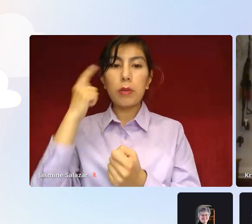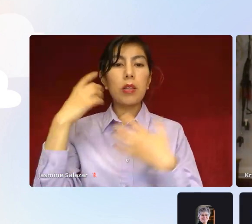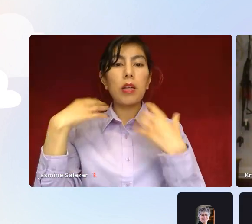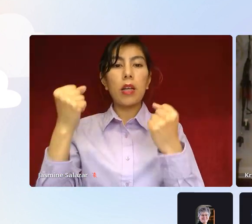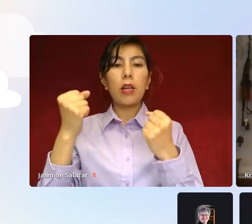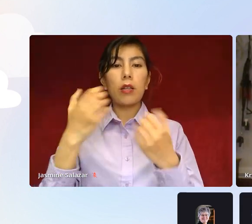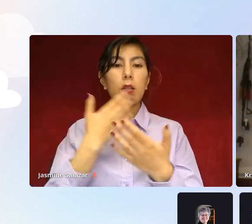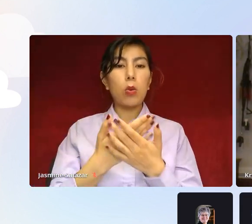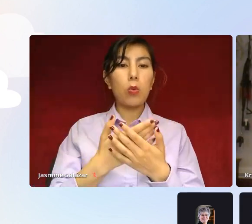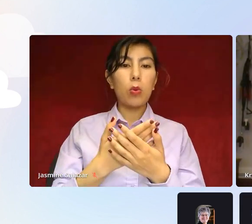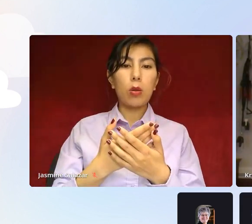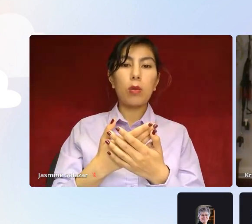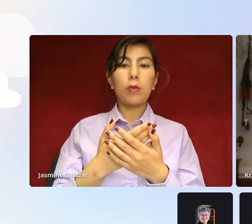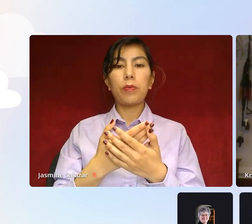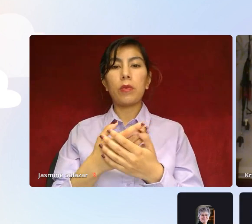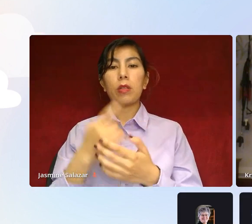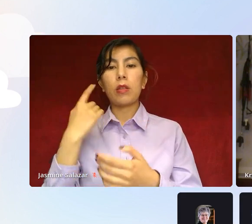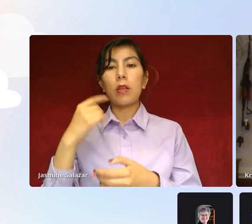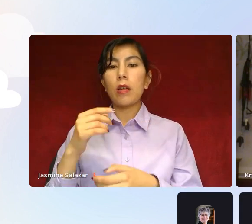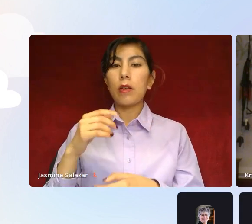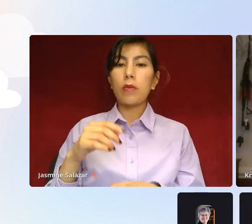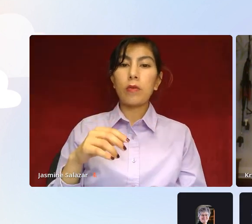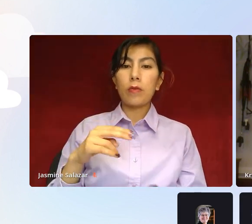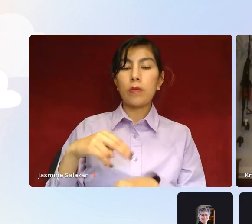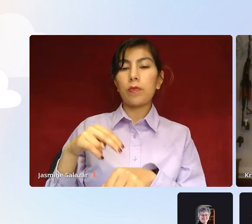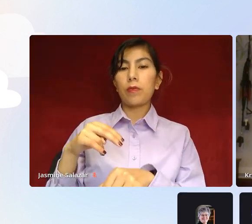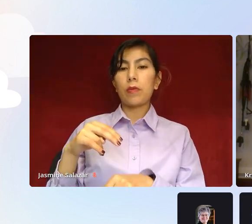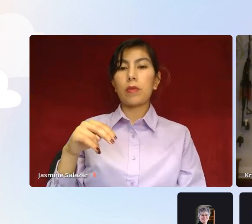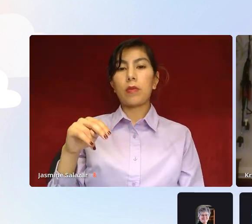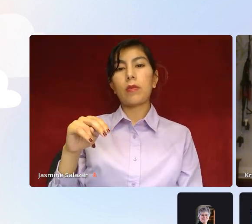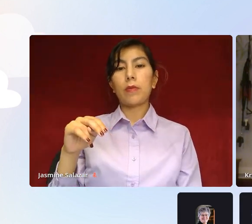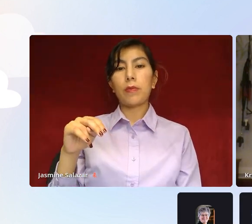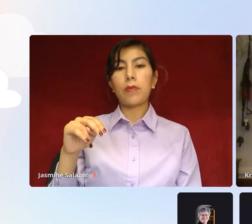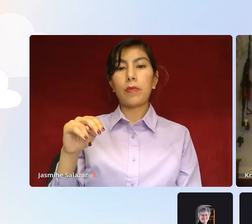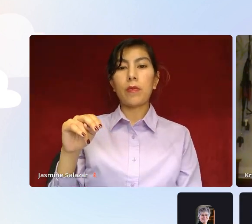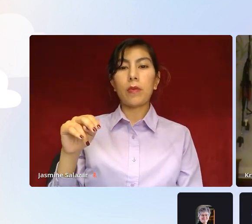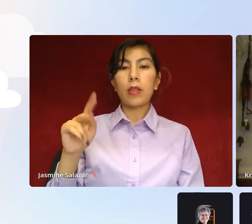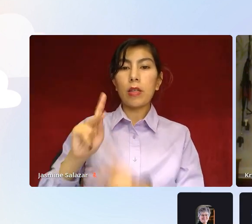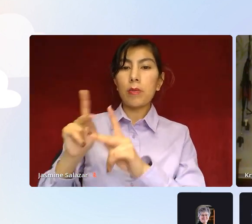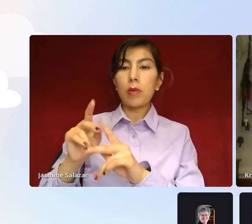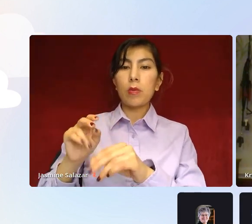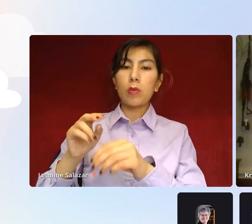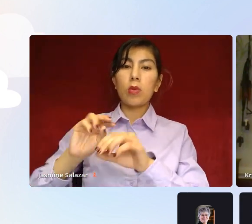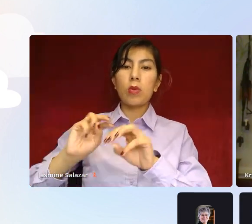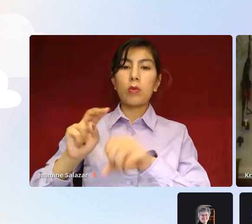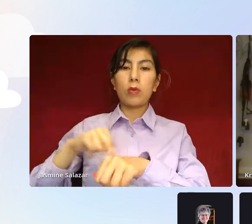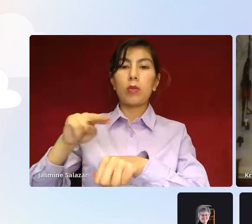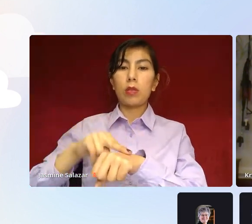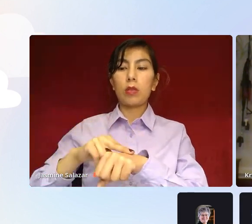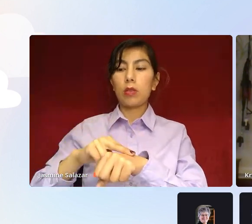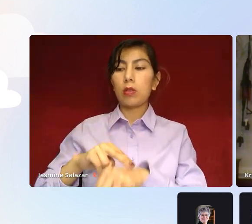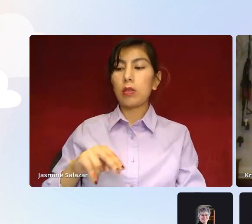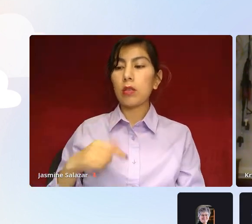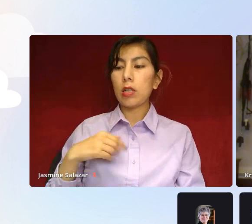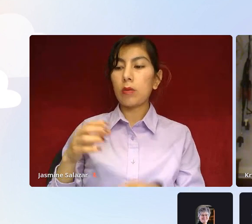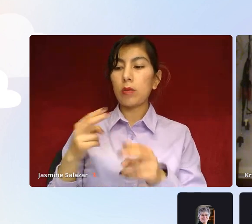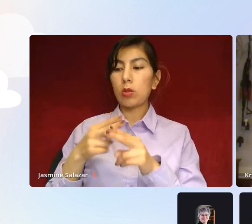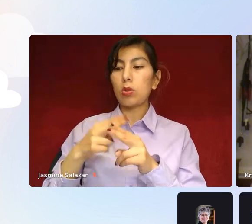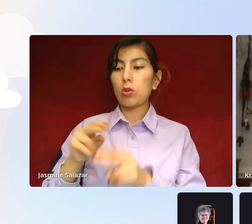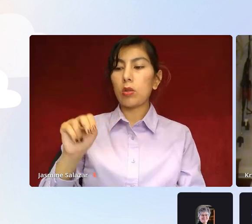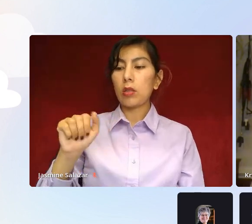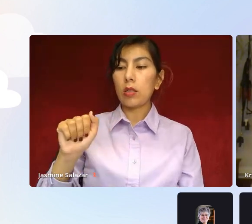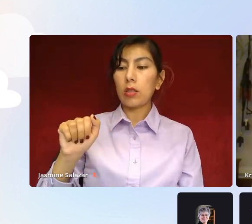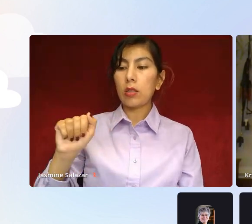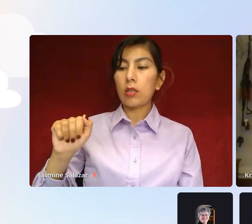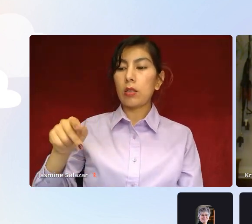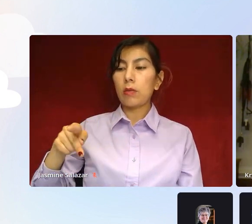well-being of Asian Americans, Native Hawaiians, and Pacific Islanders nationwide. And I'll start using the acronym AANHPI moving forward for that.